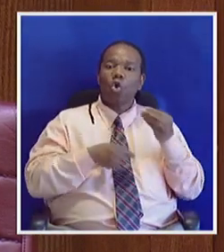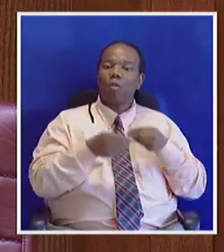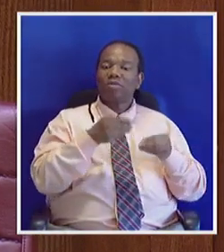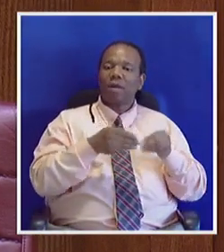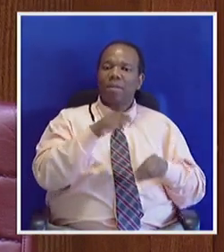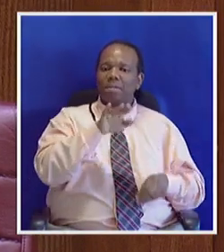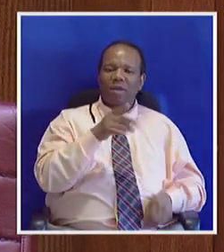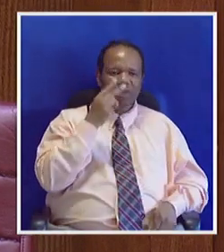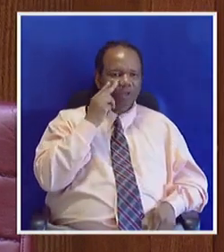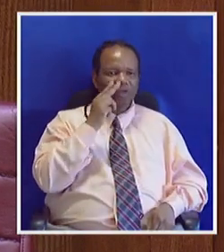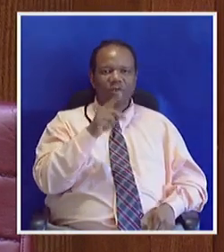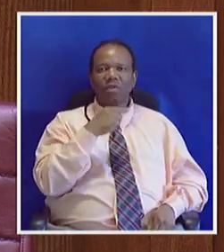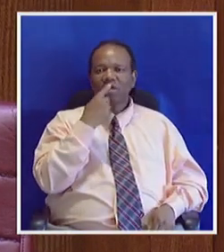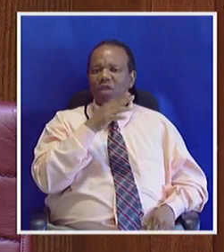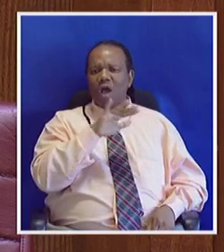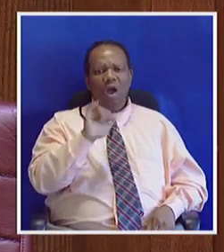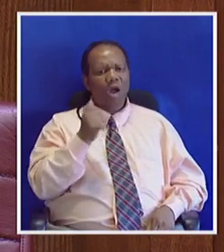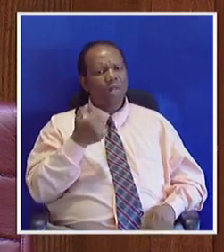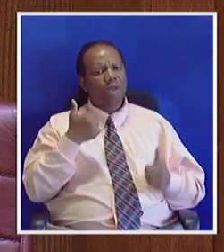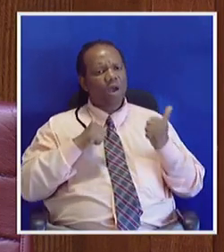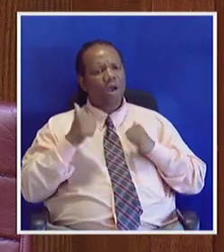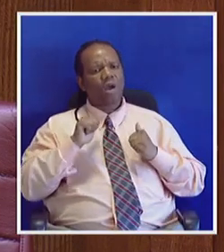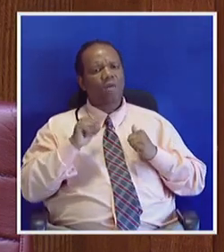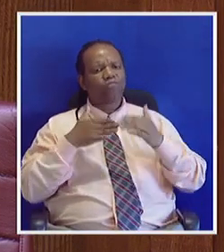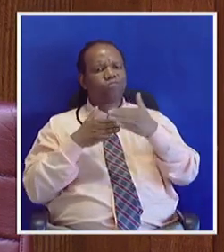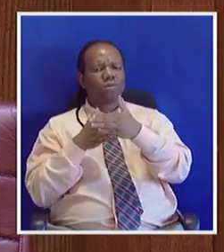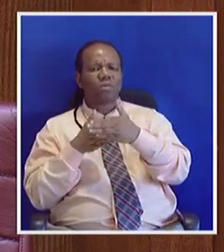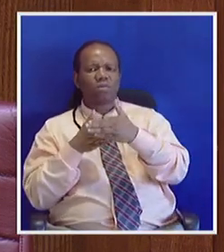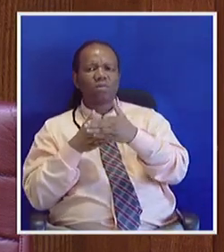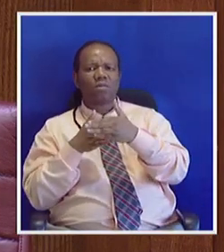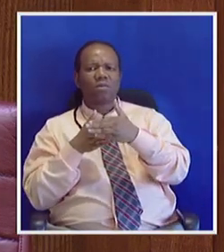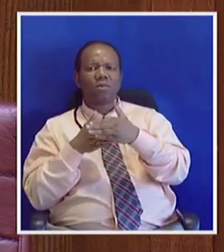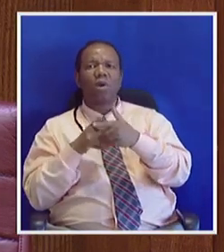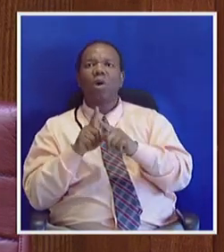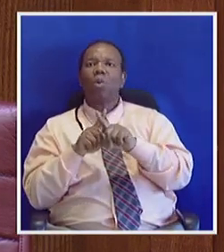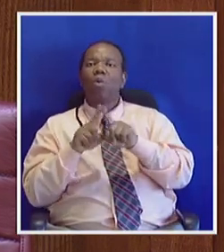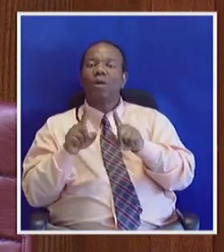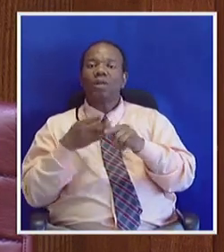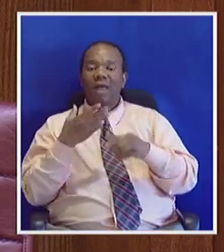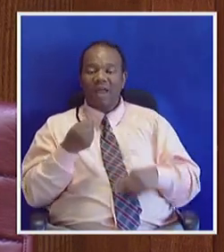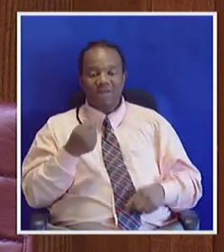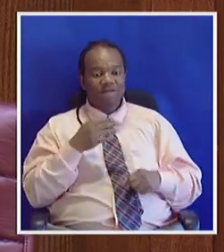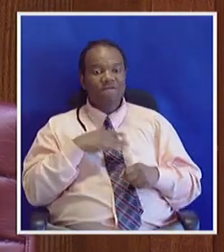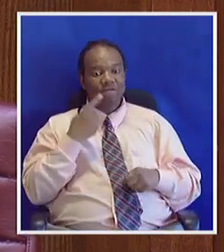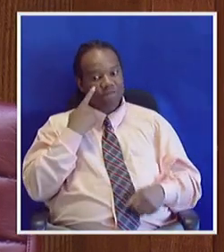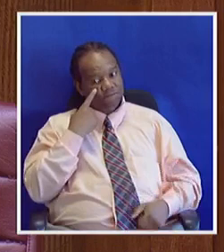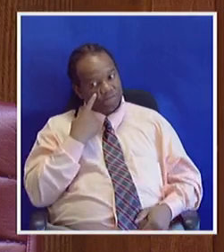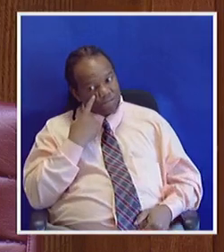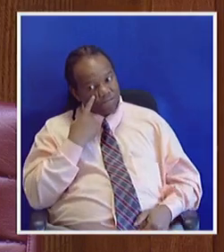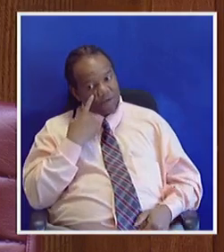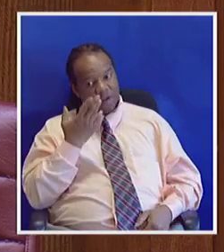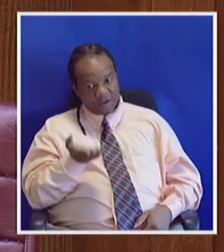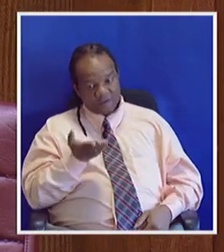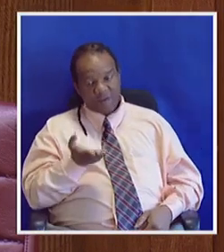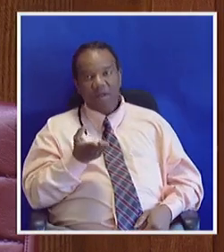no, we're going to freeze these accounts, after being confronted with overwhelming prima facie evidence on these